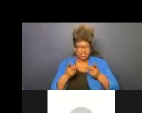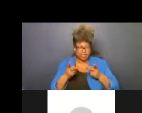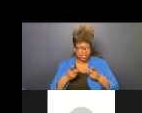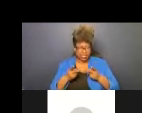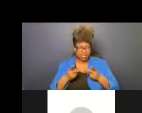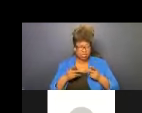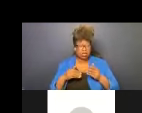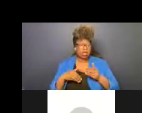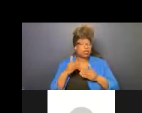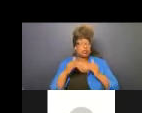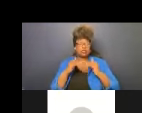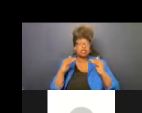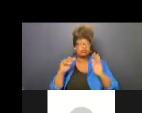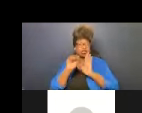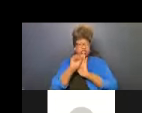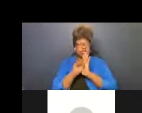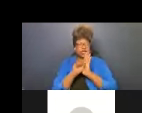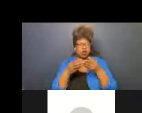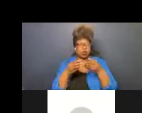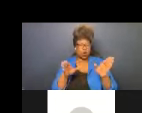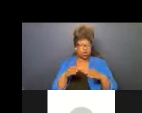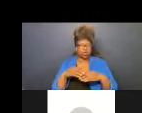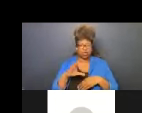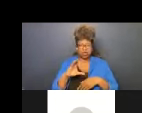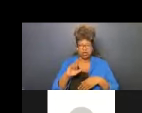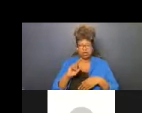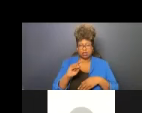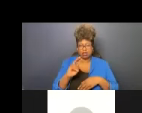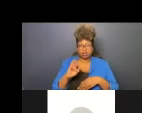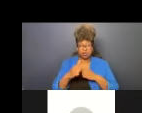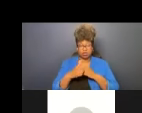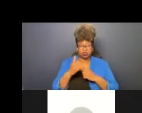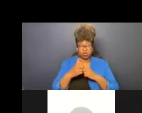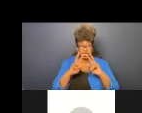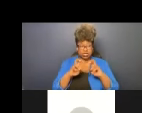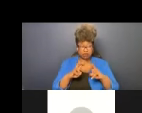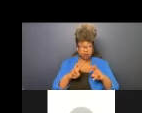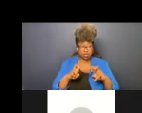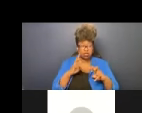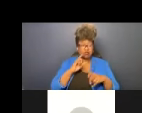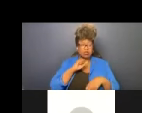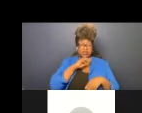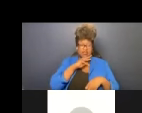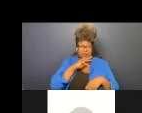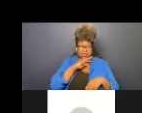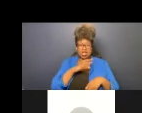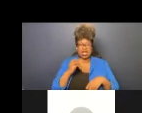developing statewide climate risk assessment for contaminated and remediated sites.